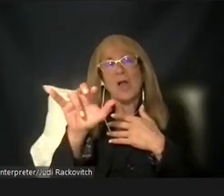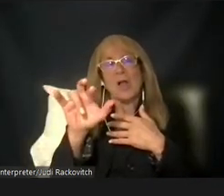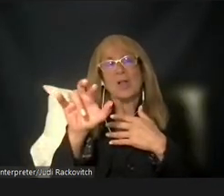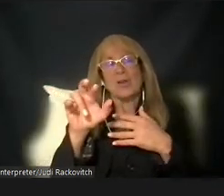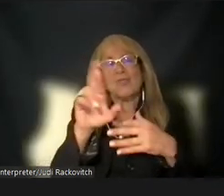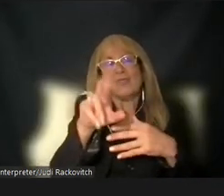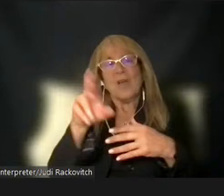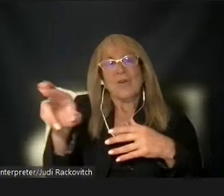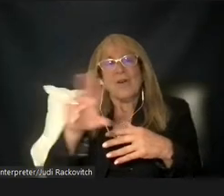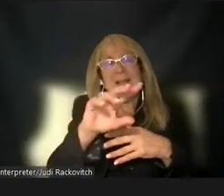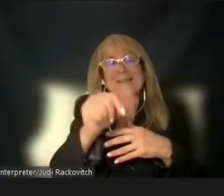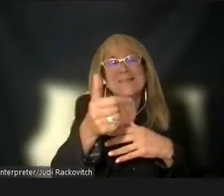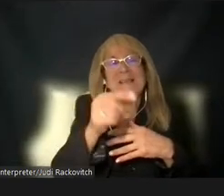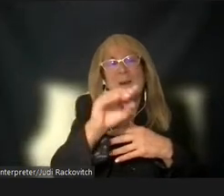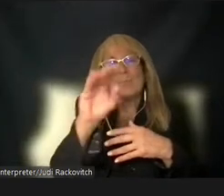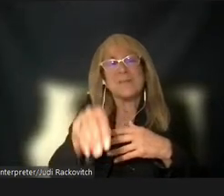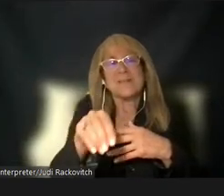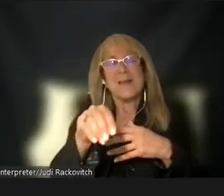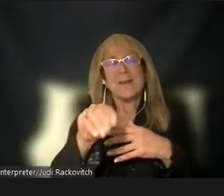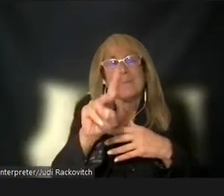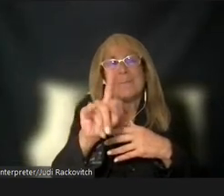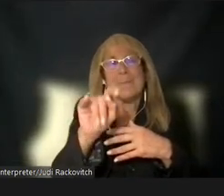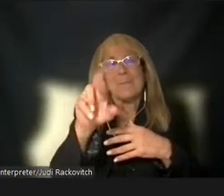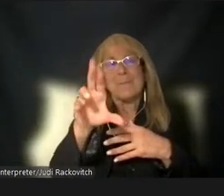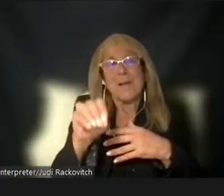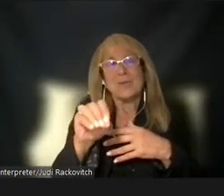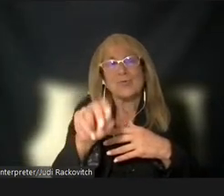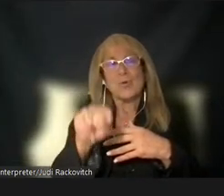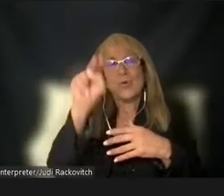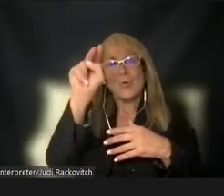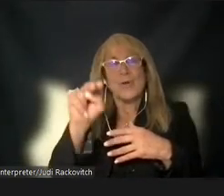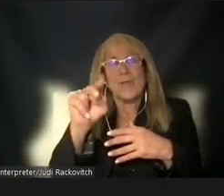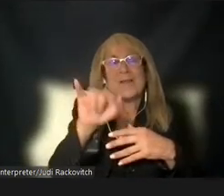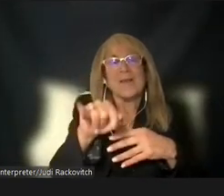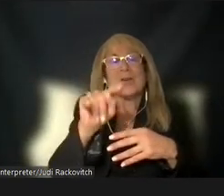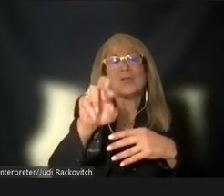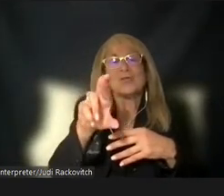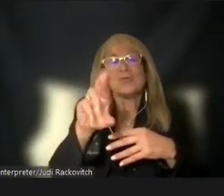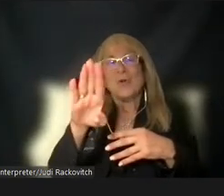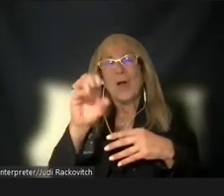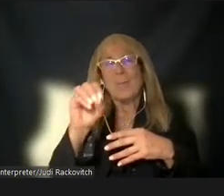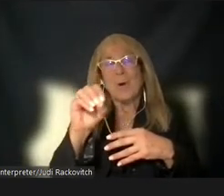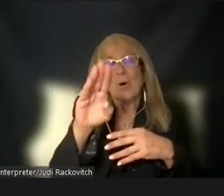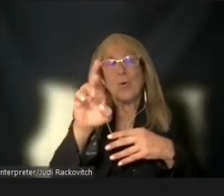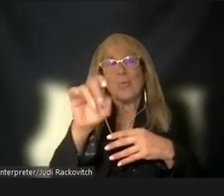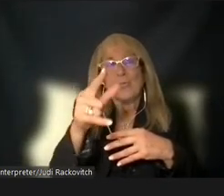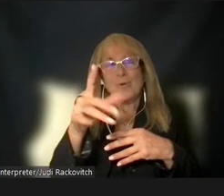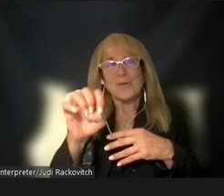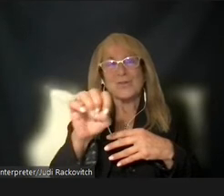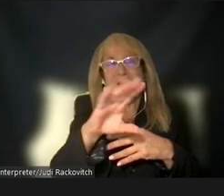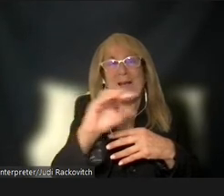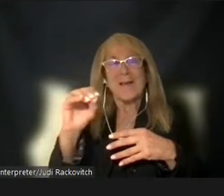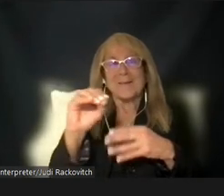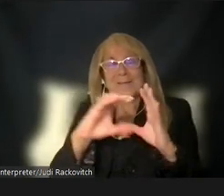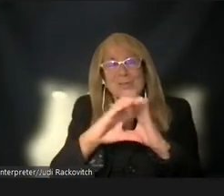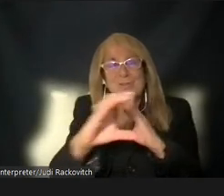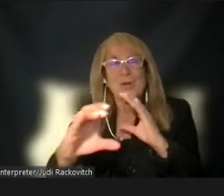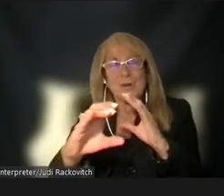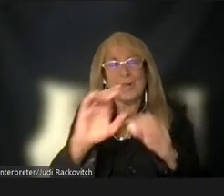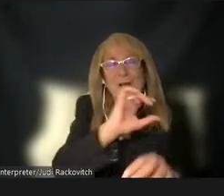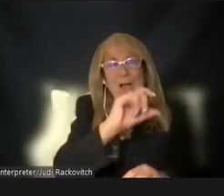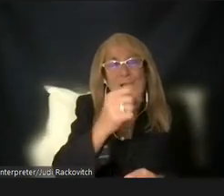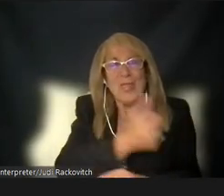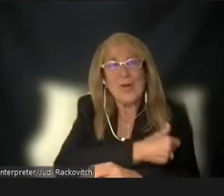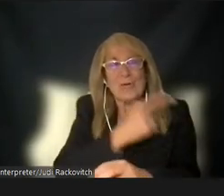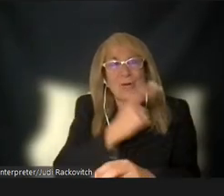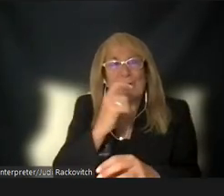Metro North. The toll rates will be determined by the Triborough Bridge and Tunnel Authority, or TBTA Board, informed by recommendations of